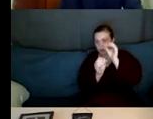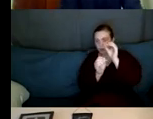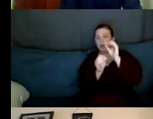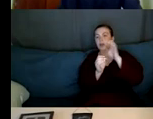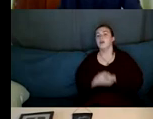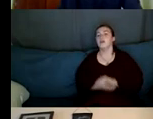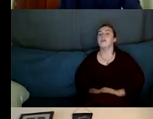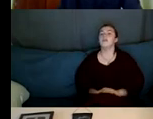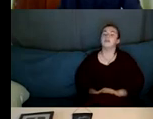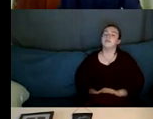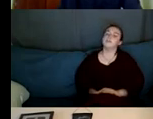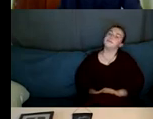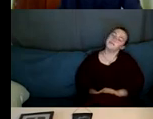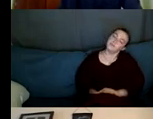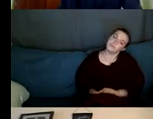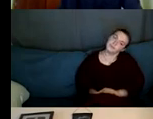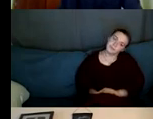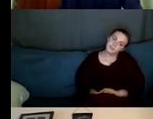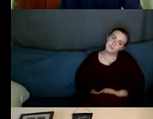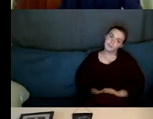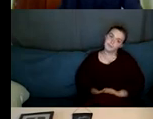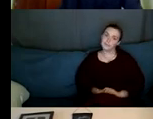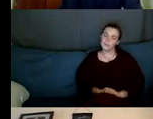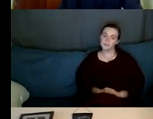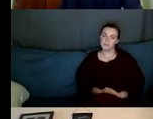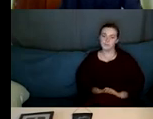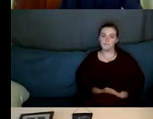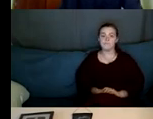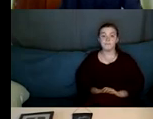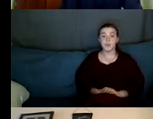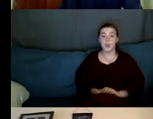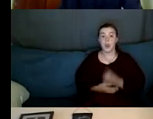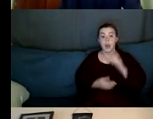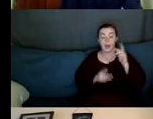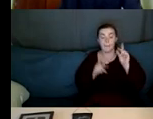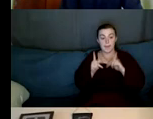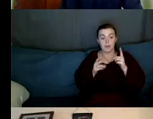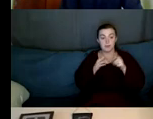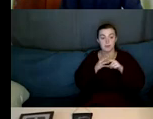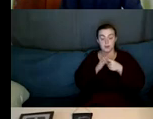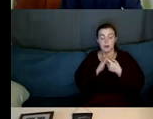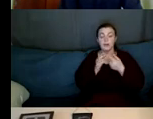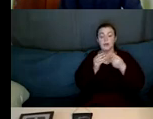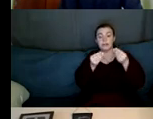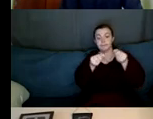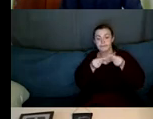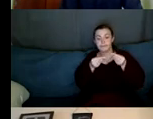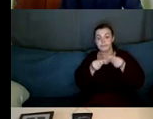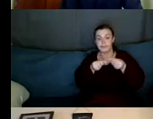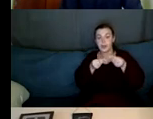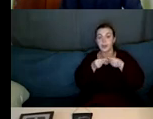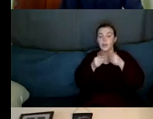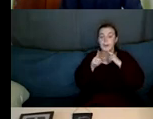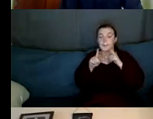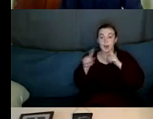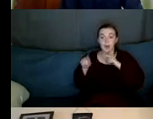account. So once folks have started submitting responses,